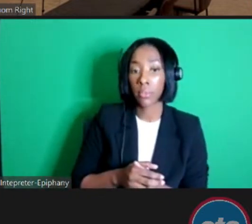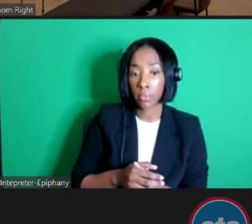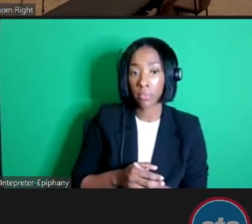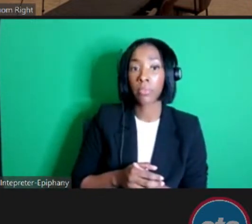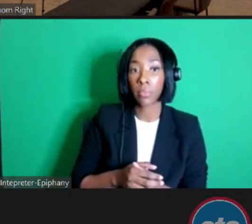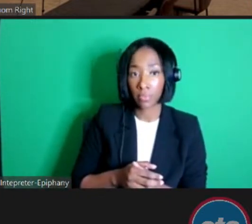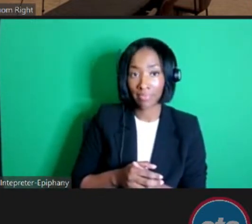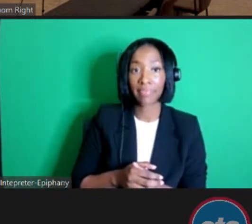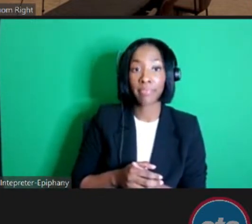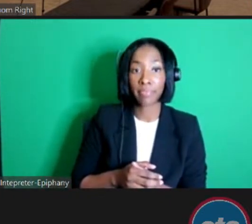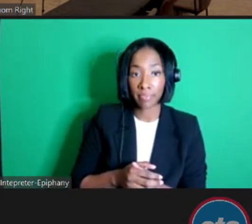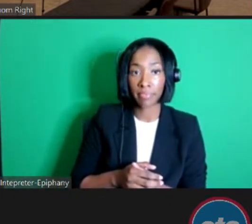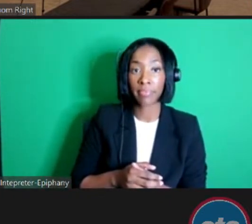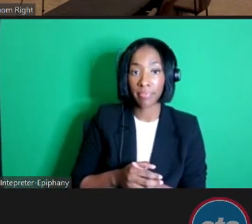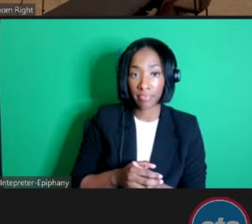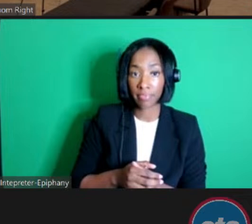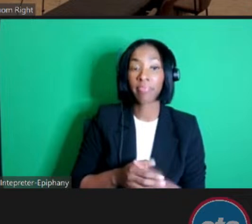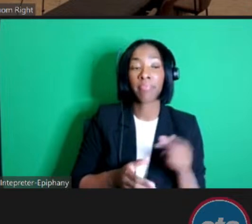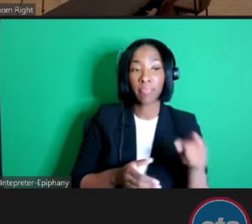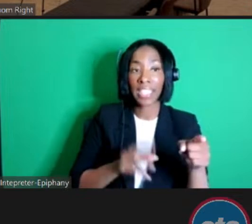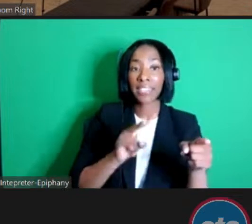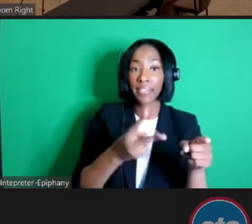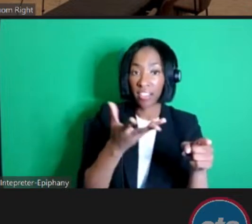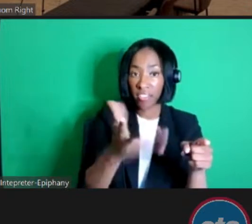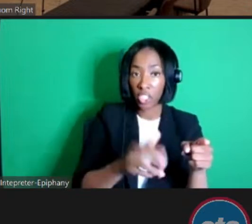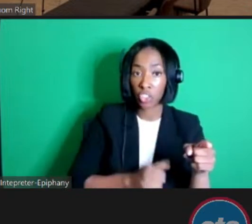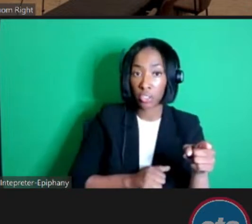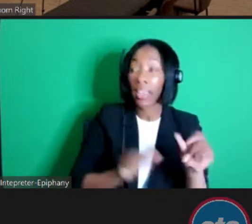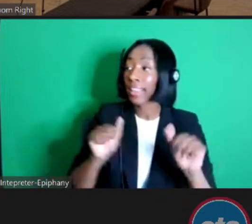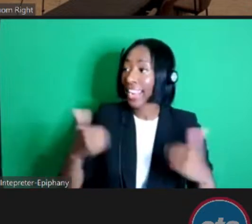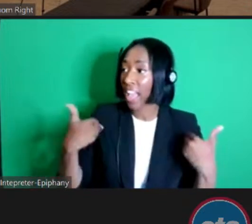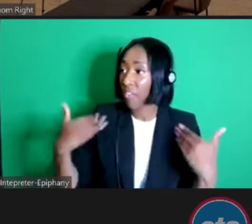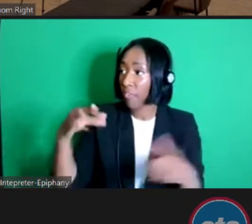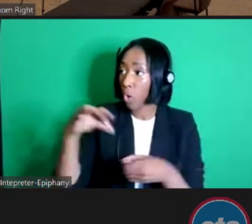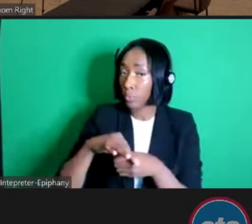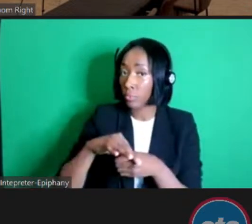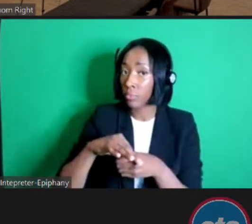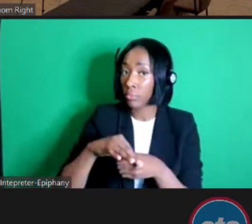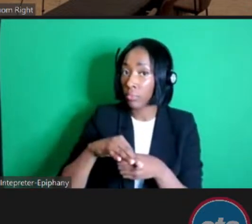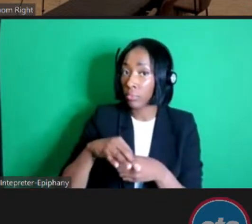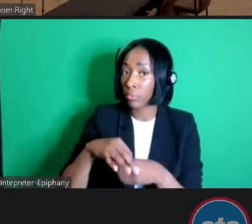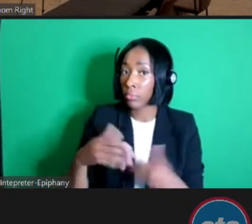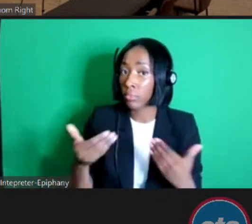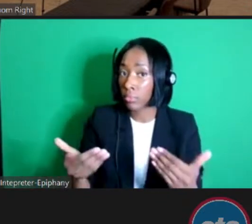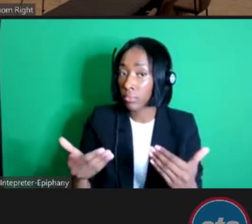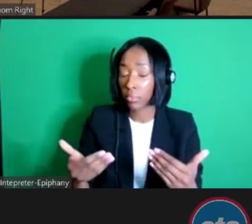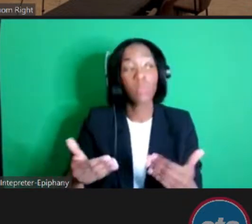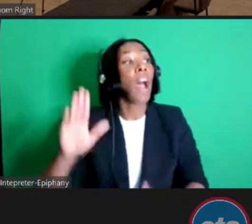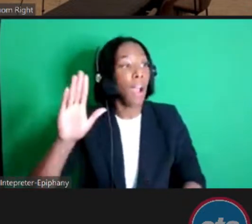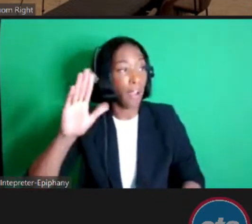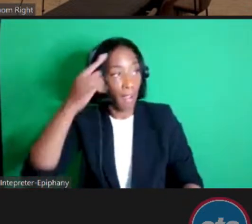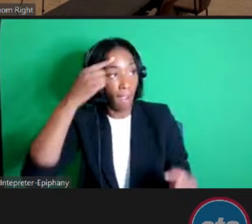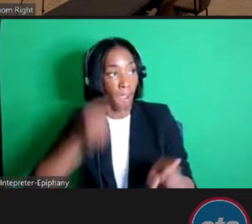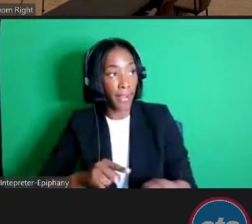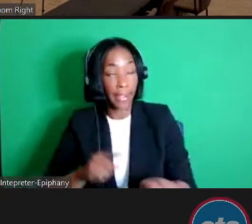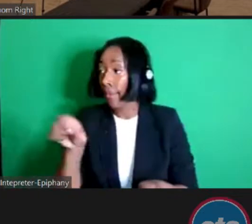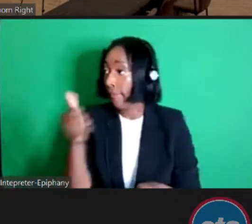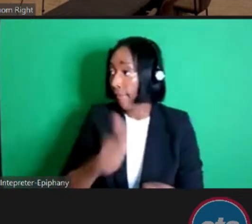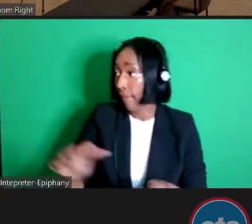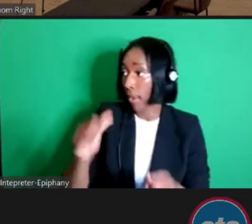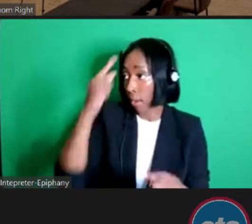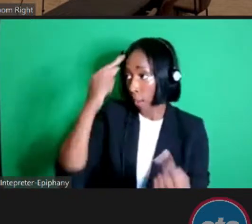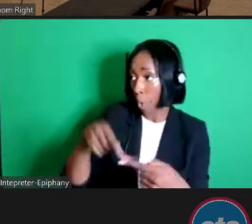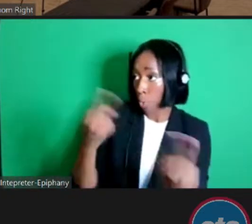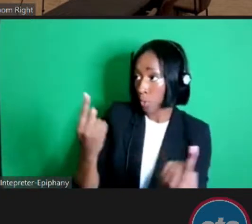Oh, Barbara seconded it. Can I have a vote? Aye. Aye. Anyone opposed?